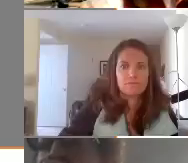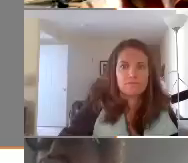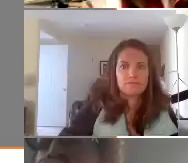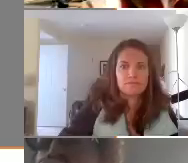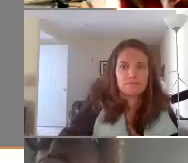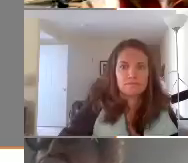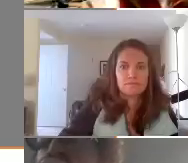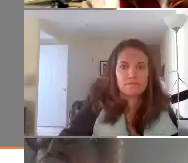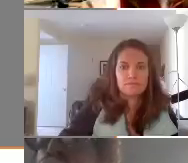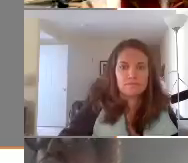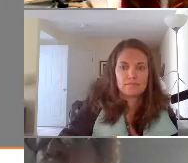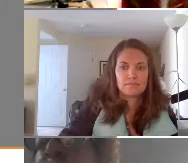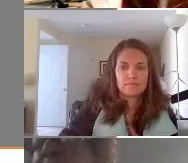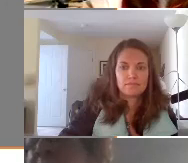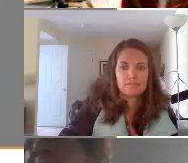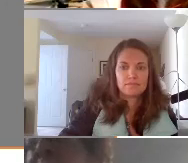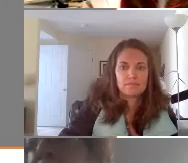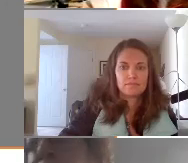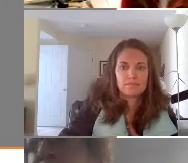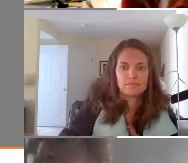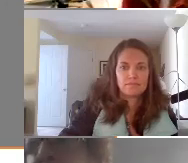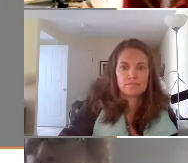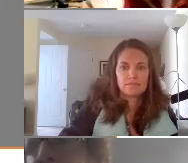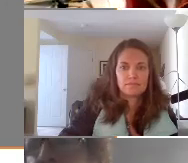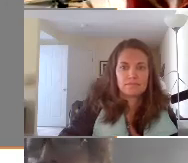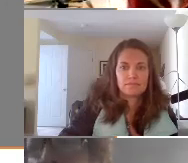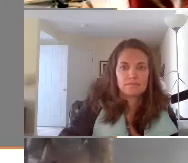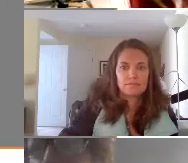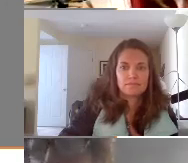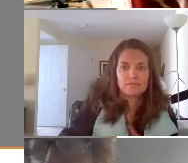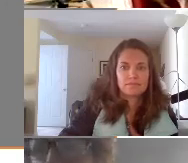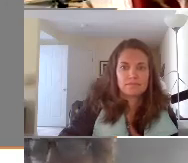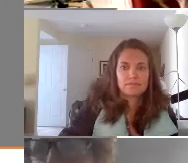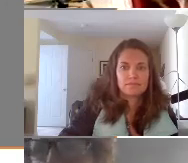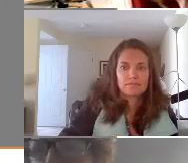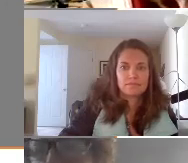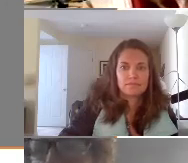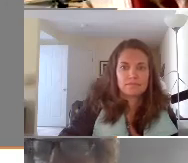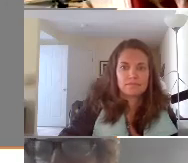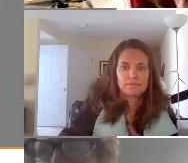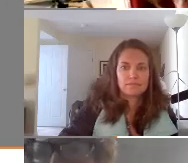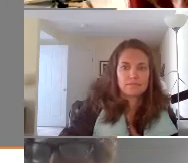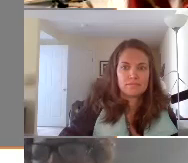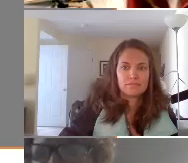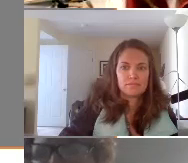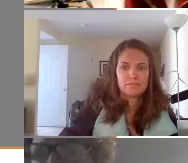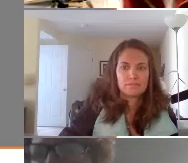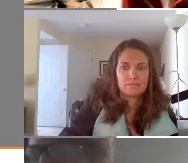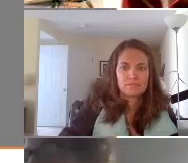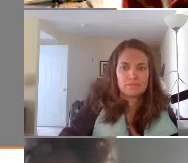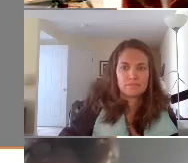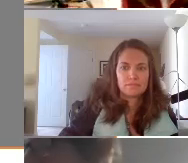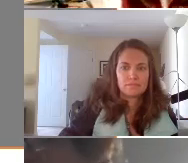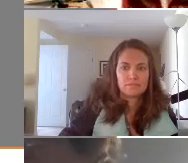to struggle in this environment. And then down here on the bottom in our little clip art cartoon,